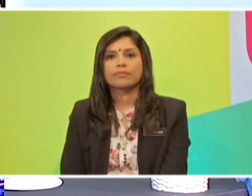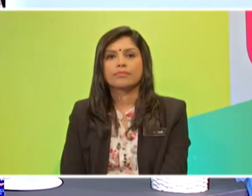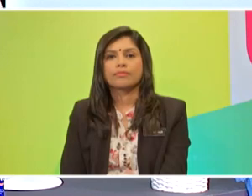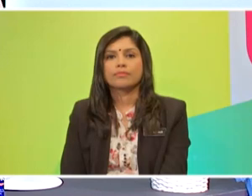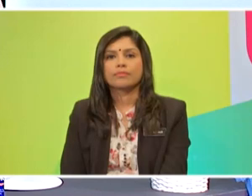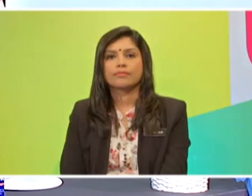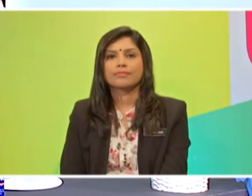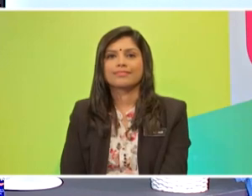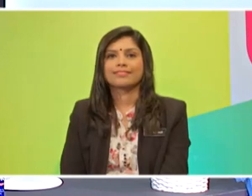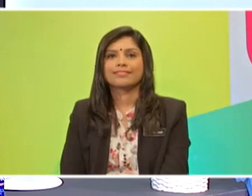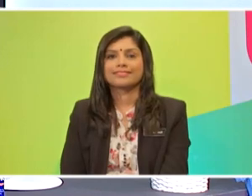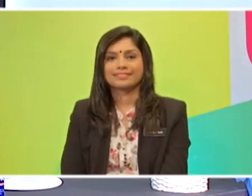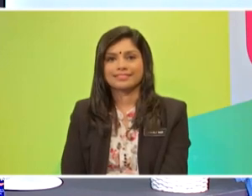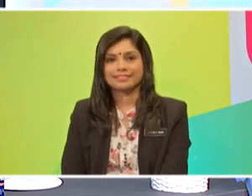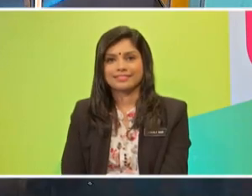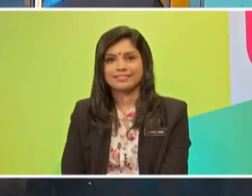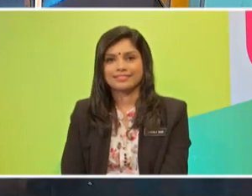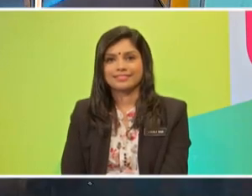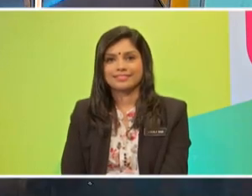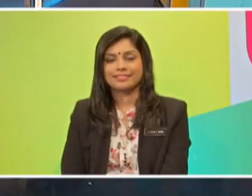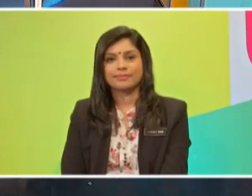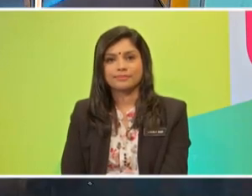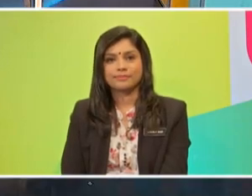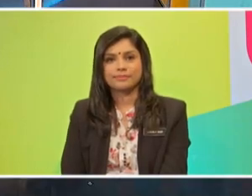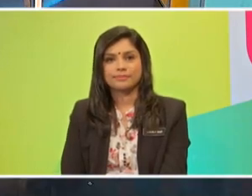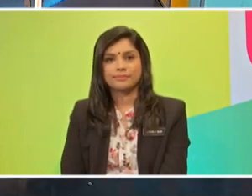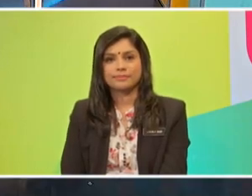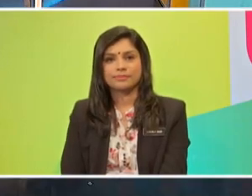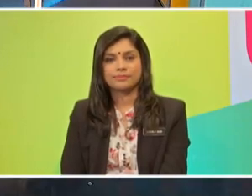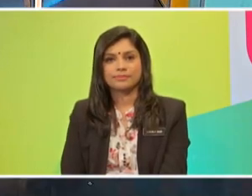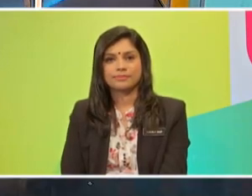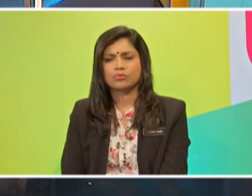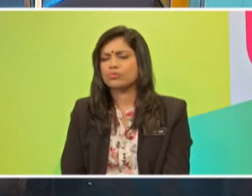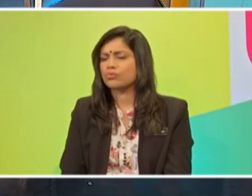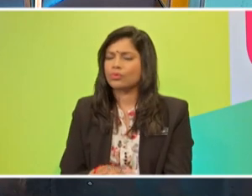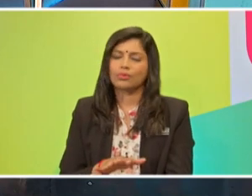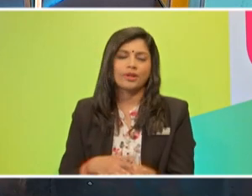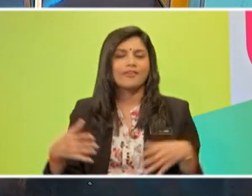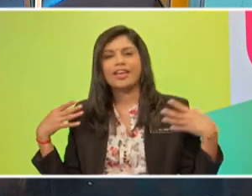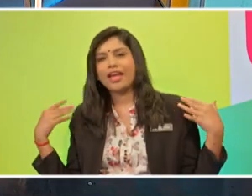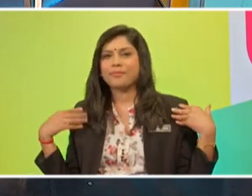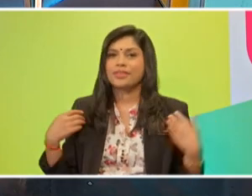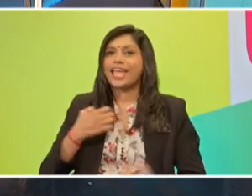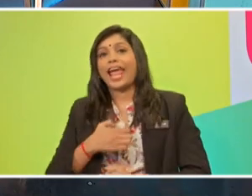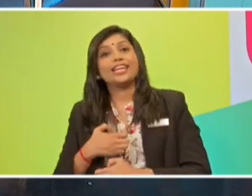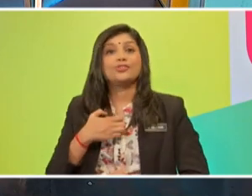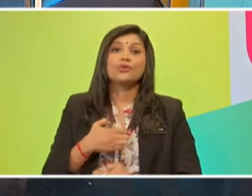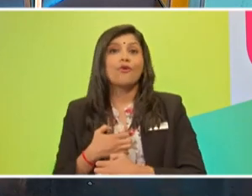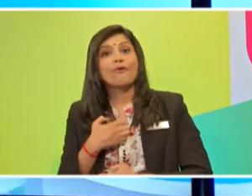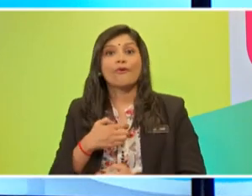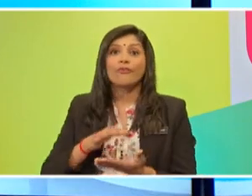other episodes, okay? That's right. And I think I believe that I've had so much fun learning about the capital